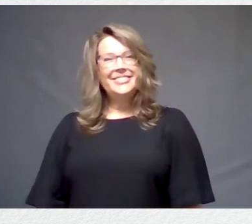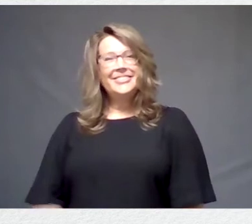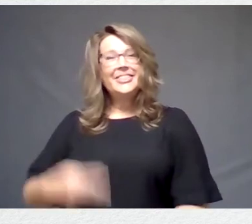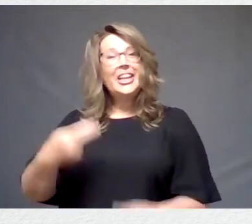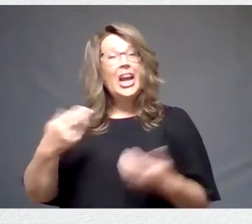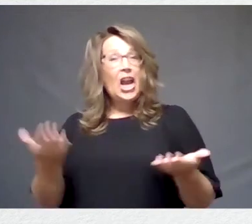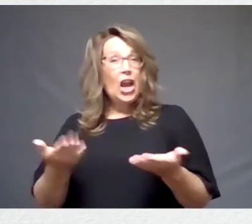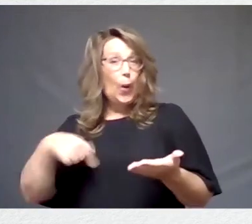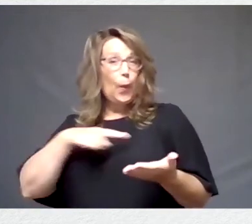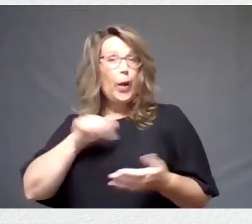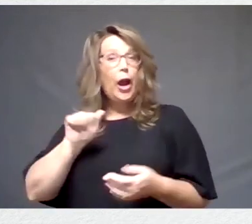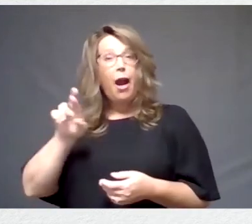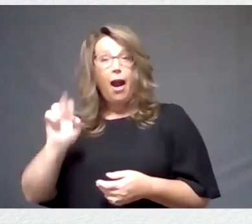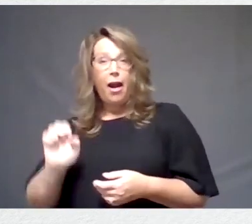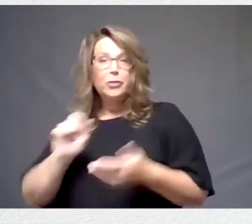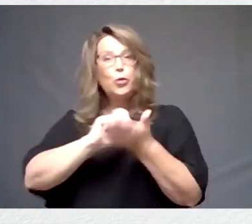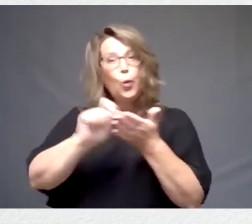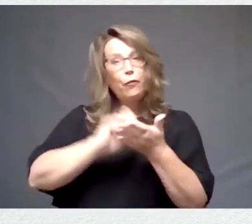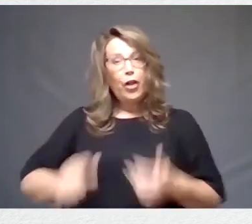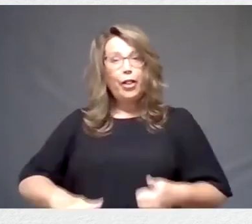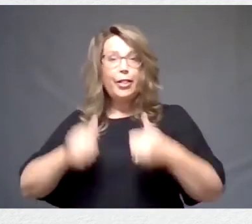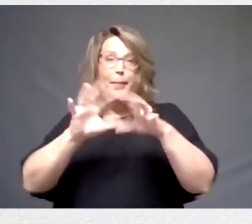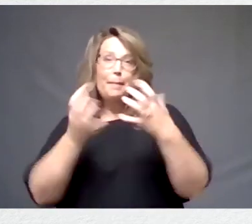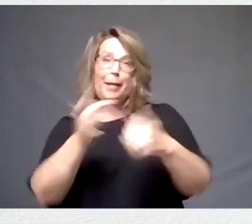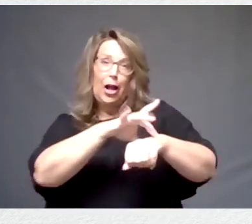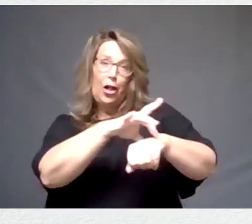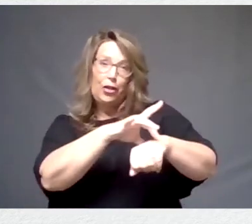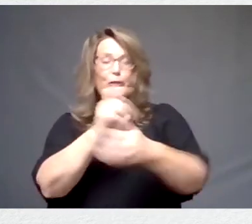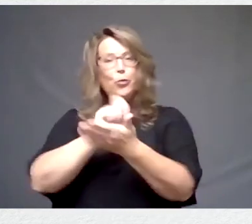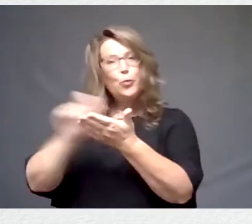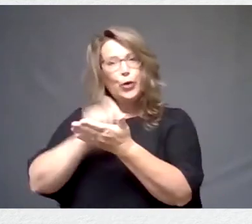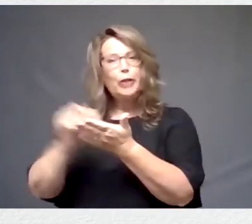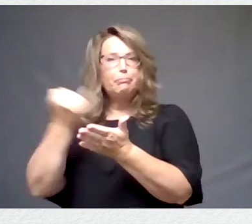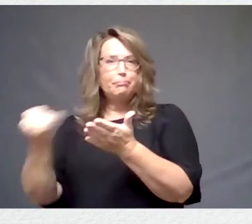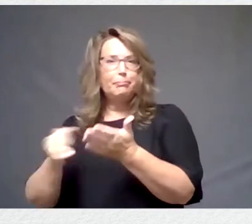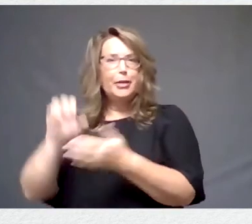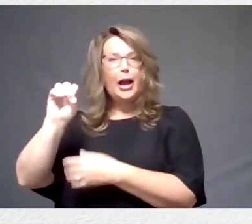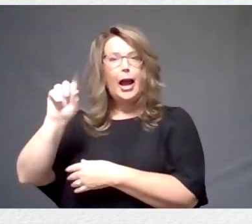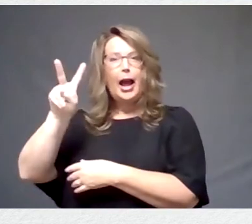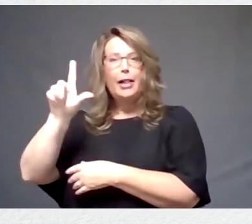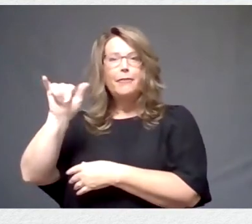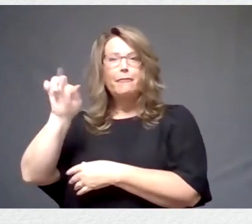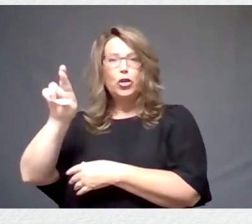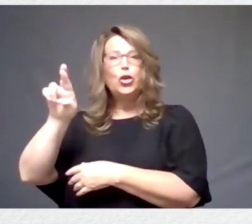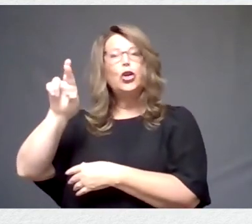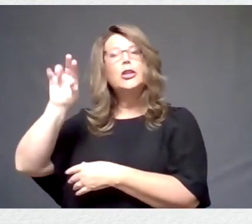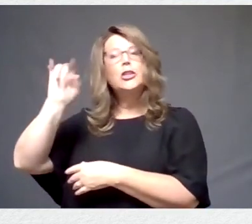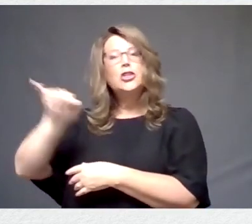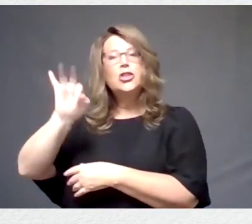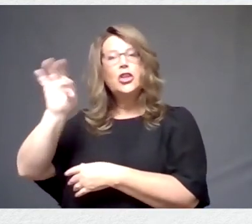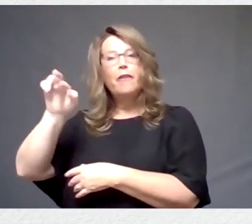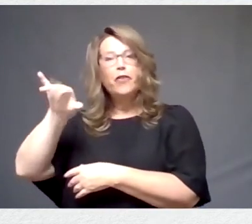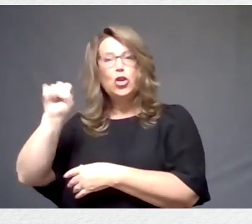Here we are, Notes for Living on Planet Earth was written and illustrated by Oliver Jeffers. This book welcomes new arrivals to